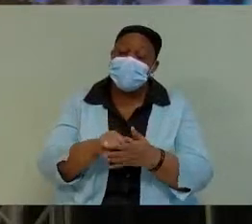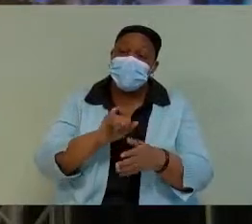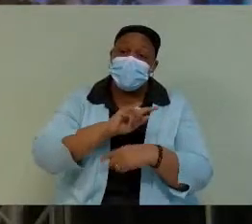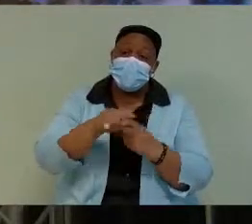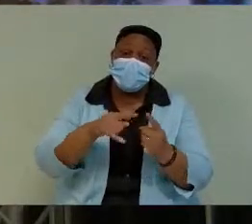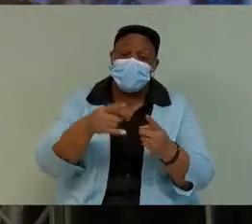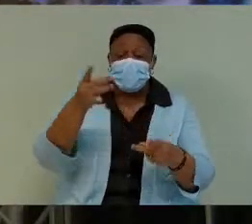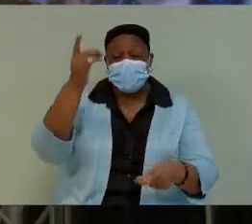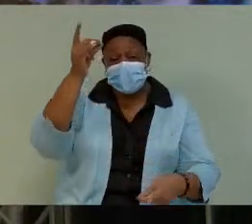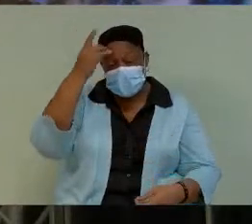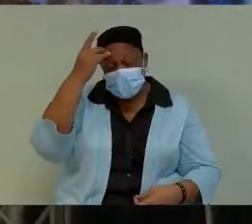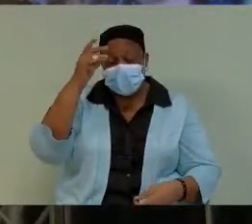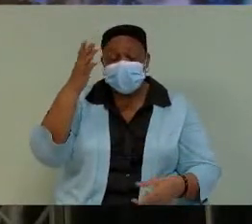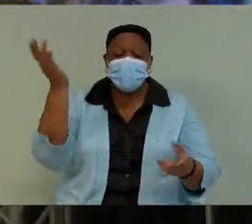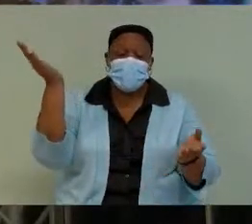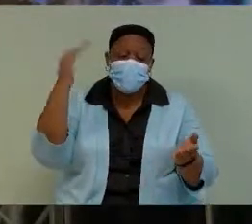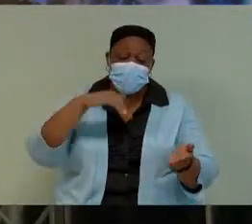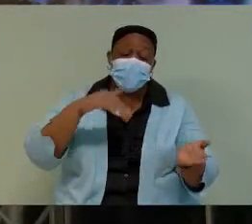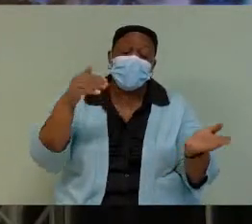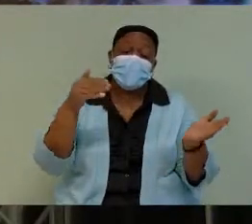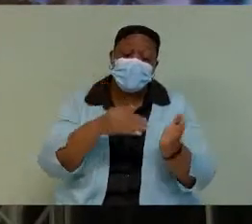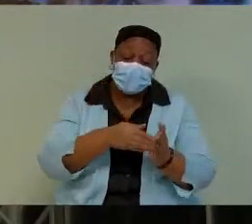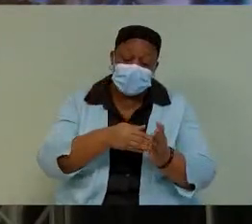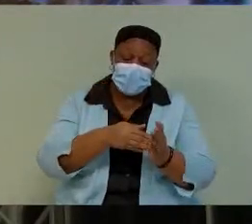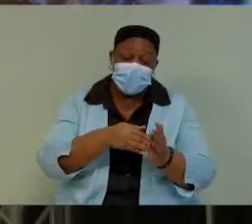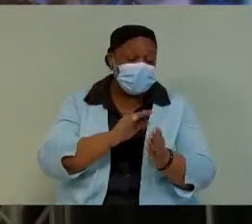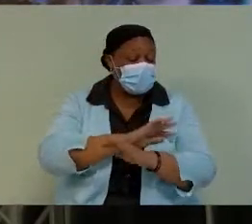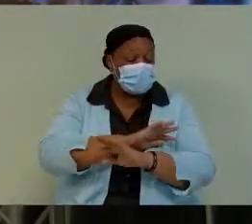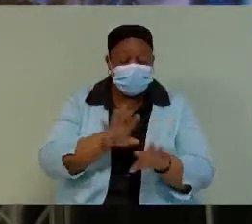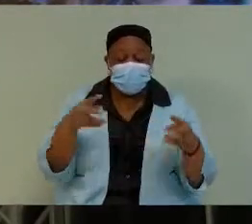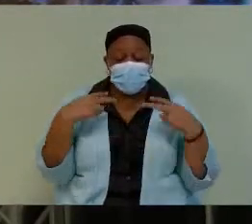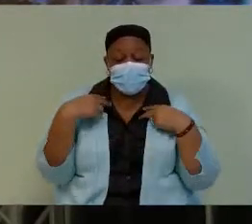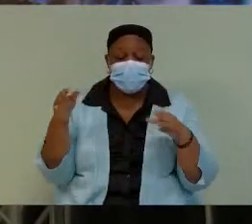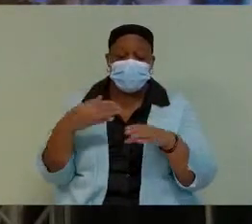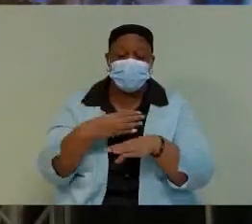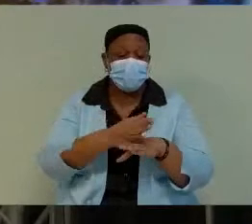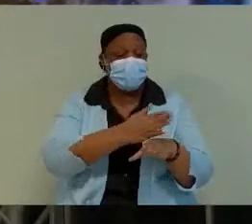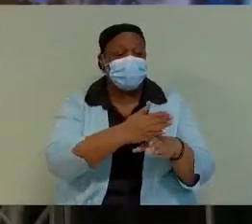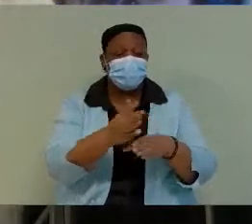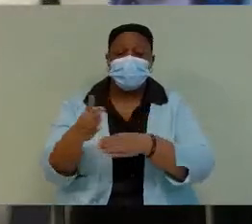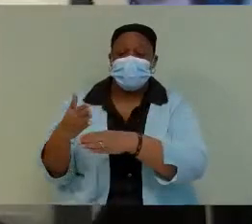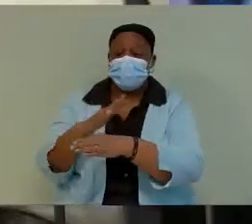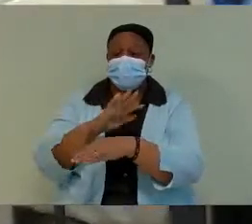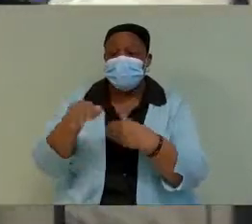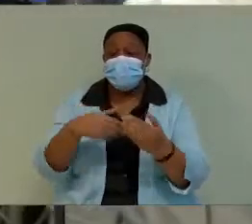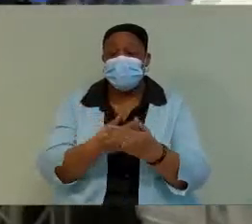can control the spread and we don't have widespread community spread within our country. Thank you.